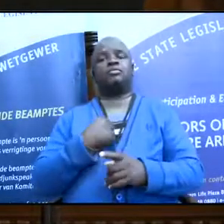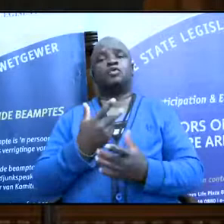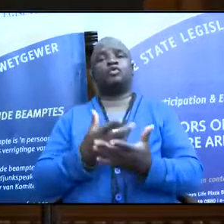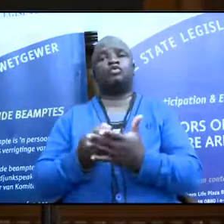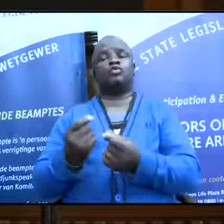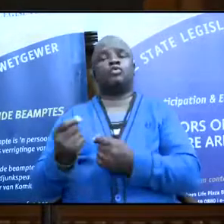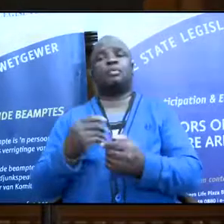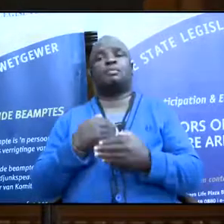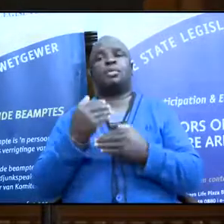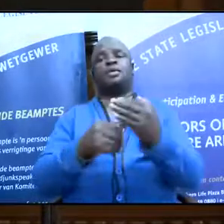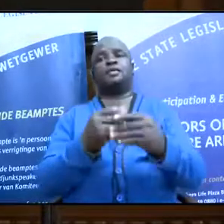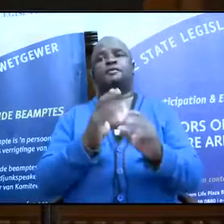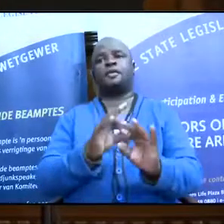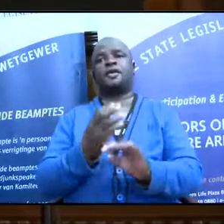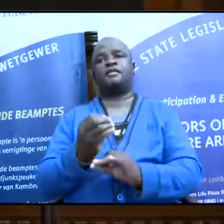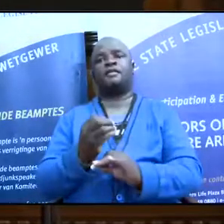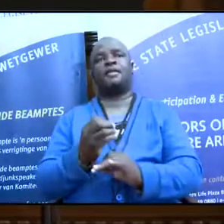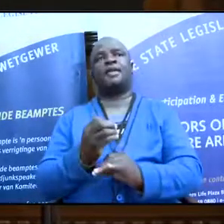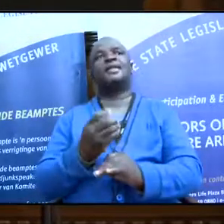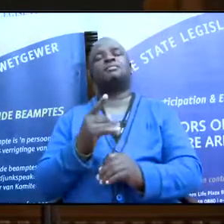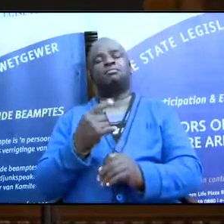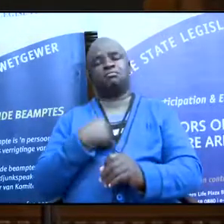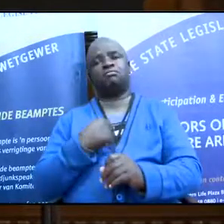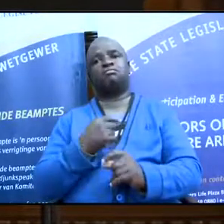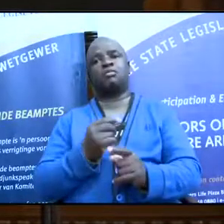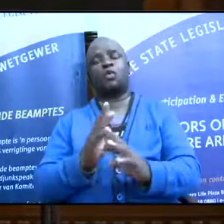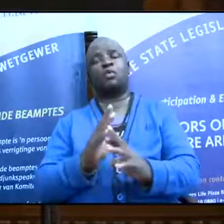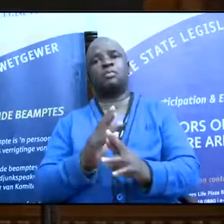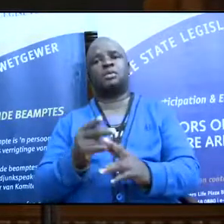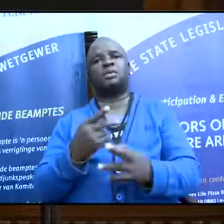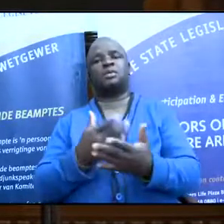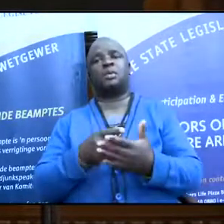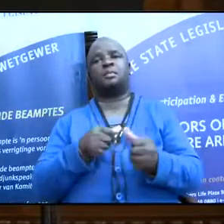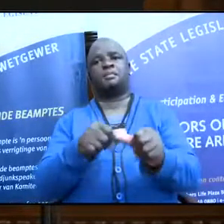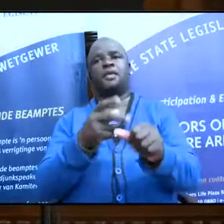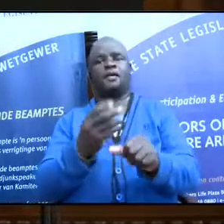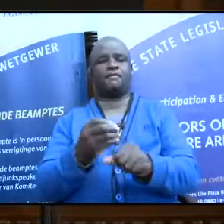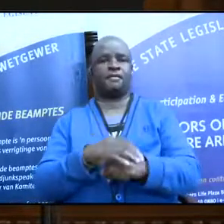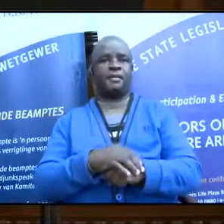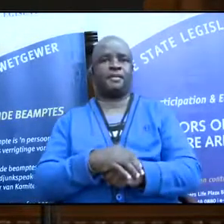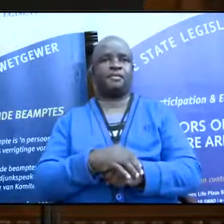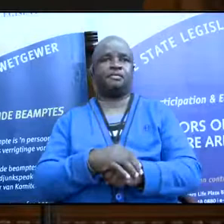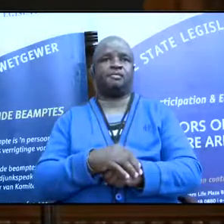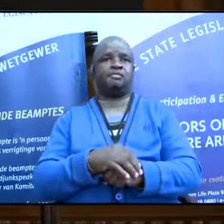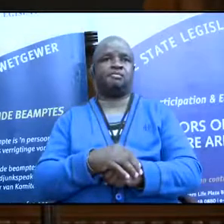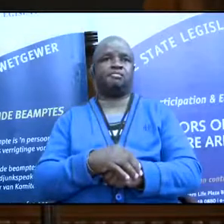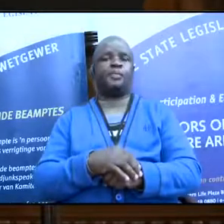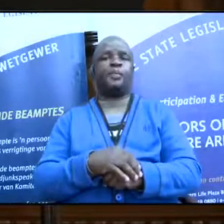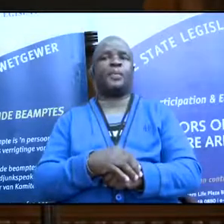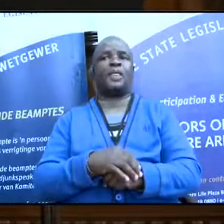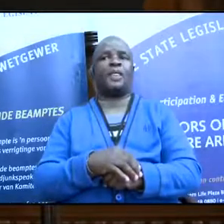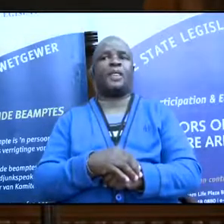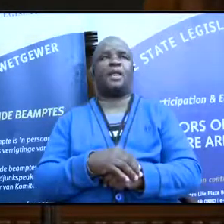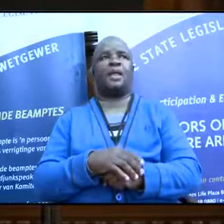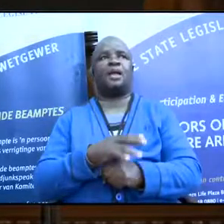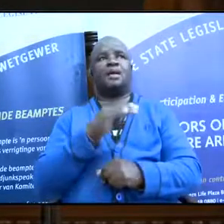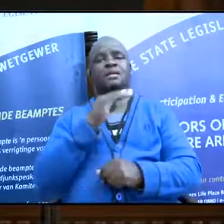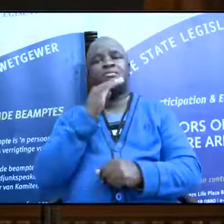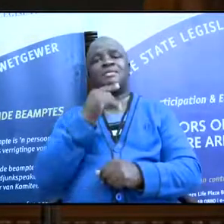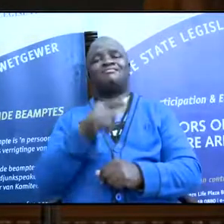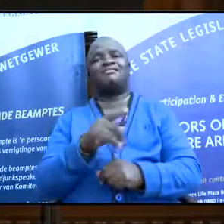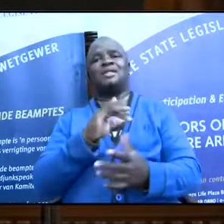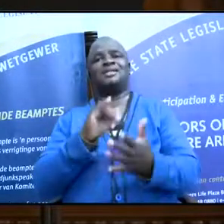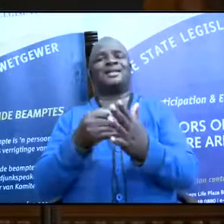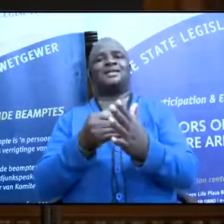regard and we intend we intend to make momentum so it's not going to be just a talk